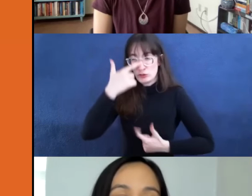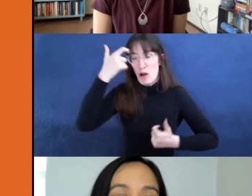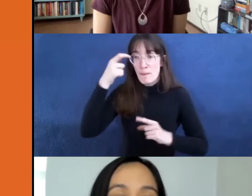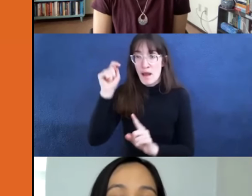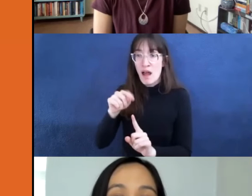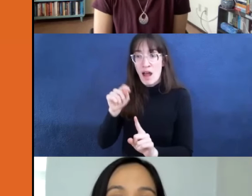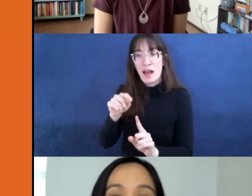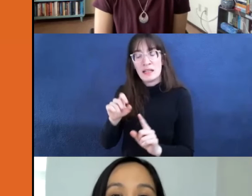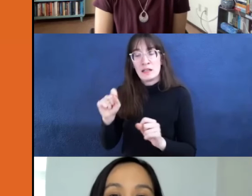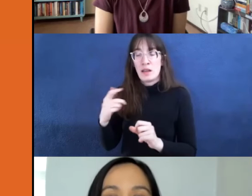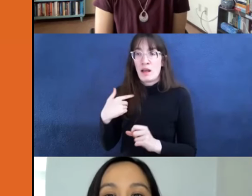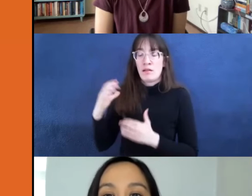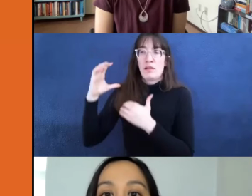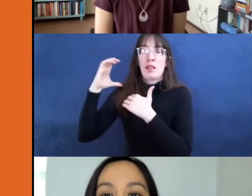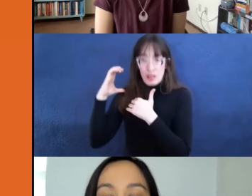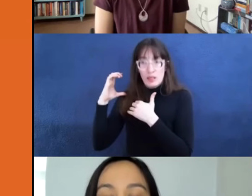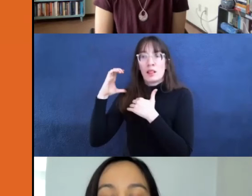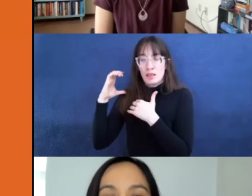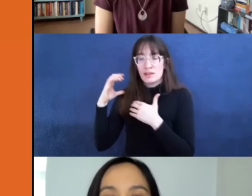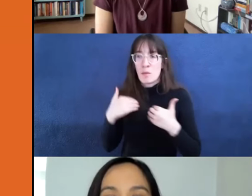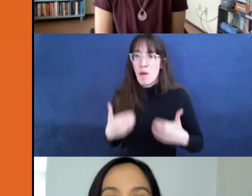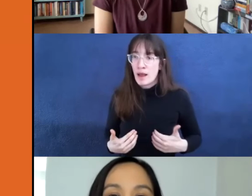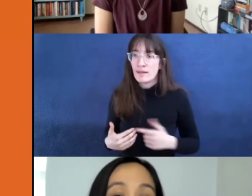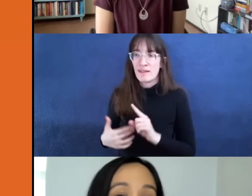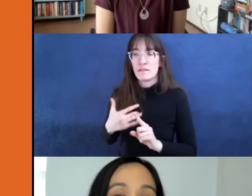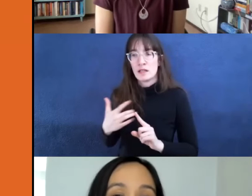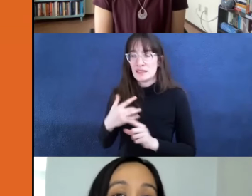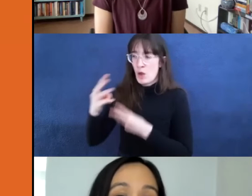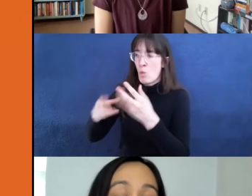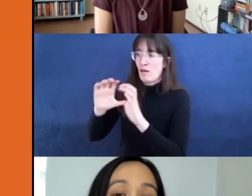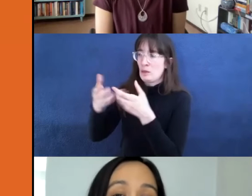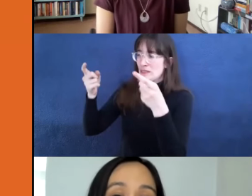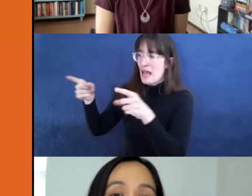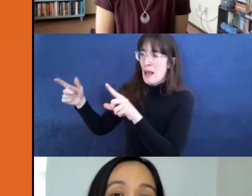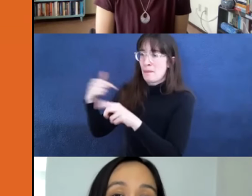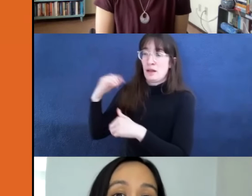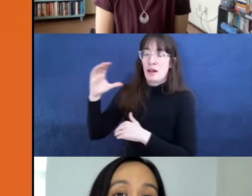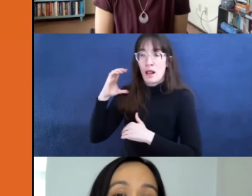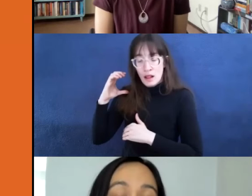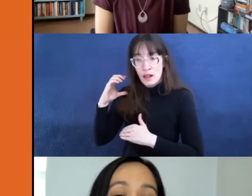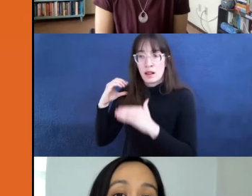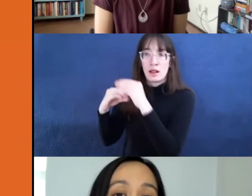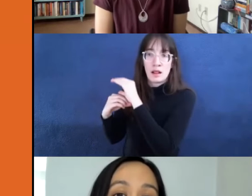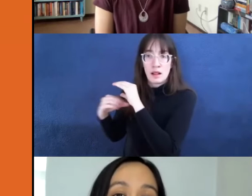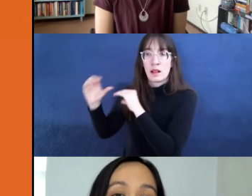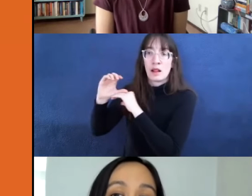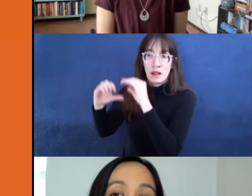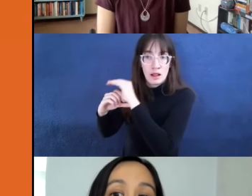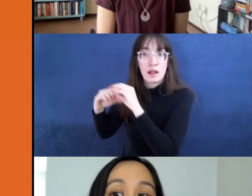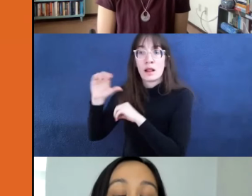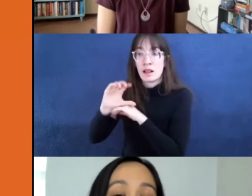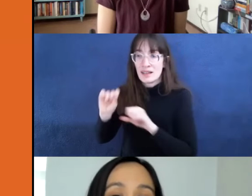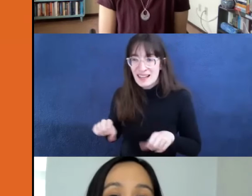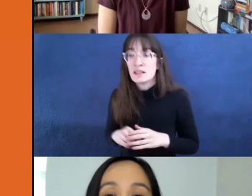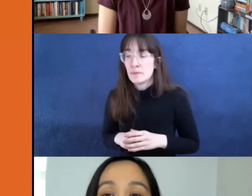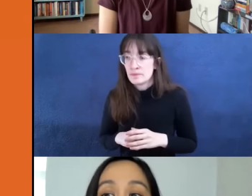bodies. It's like carrying the weight of the world, carrying the weight of all these systems. So even when it